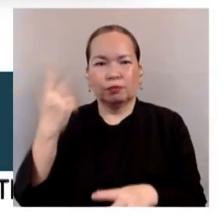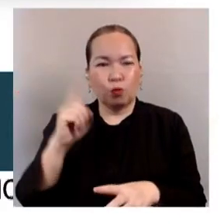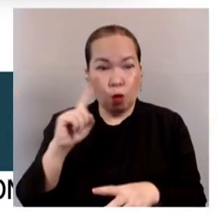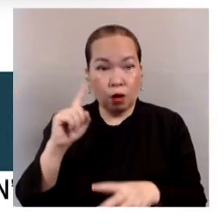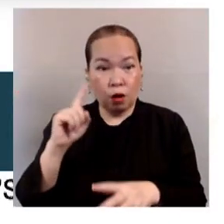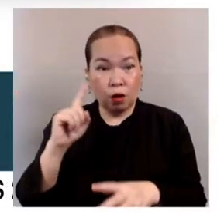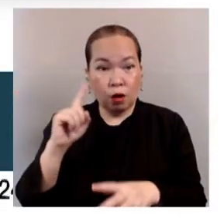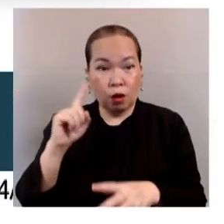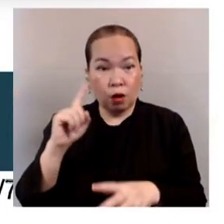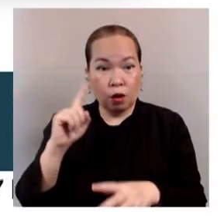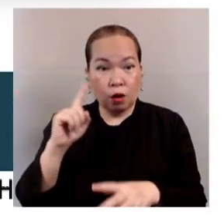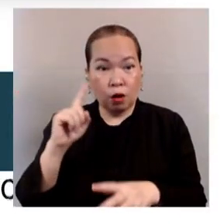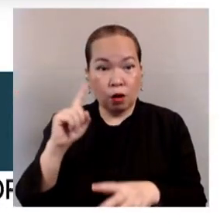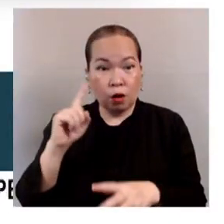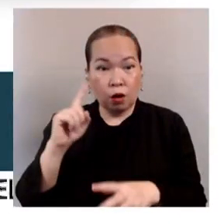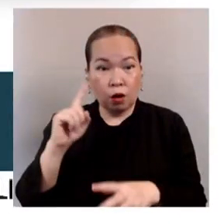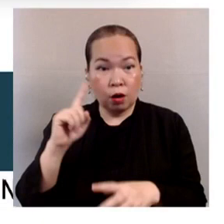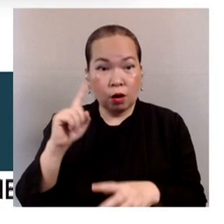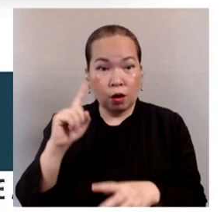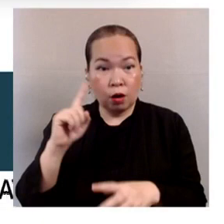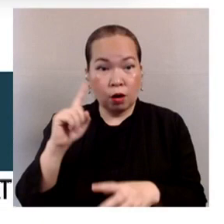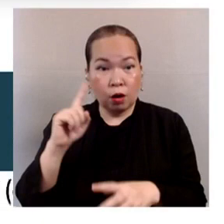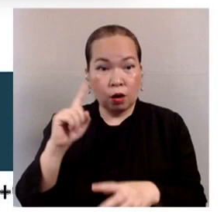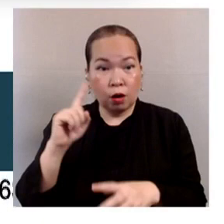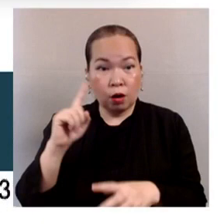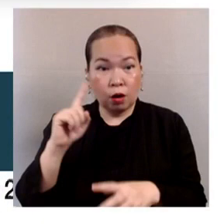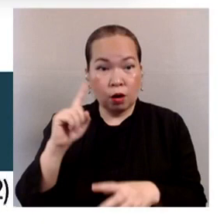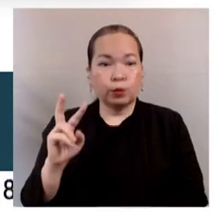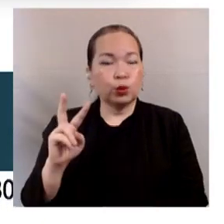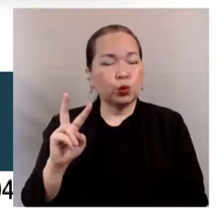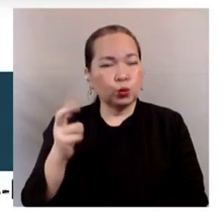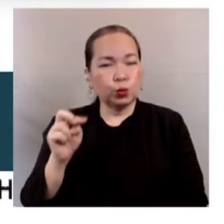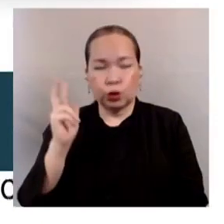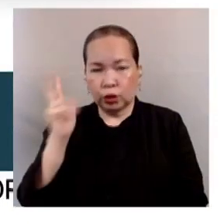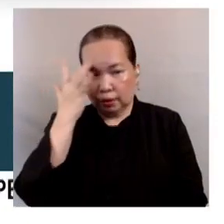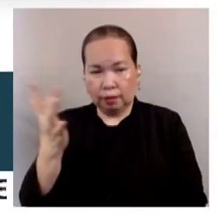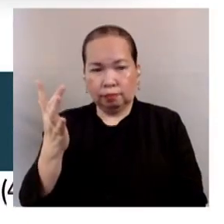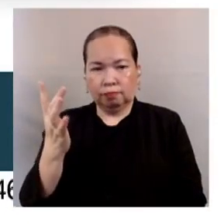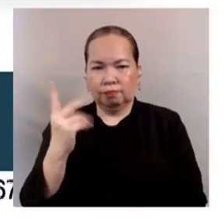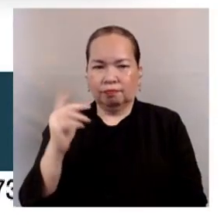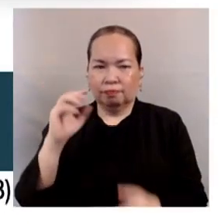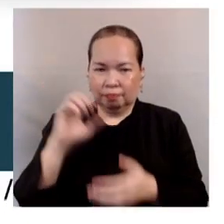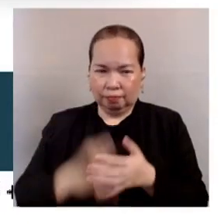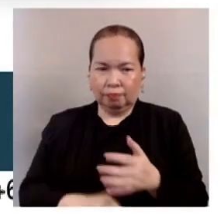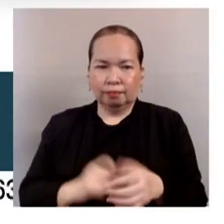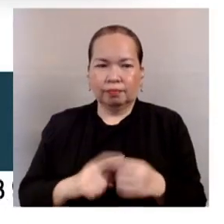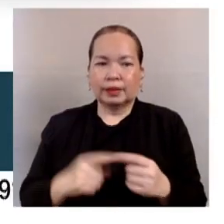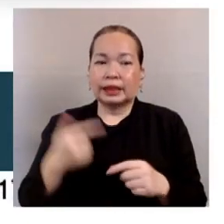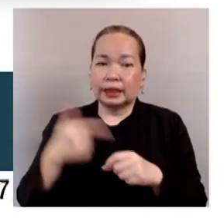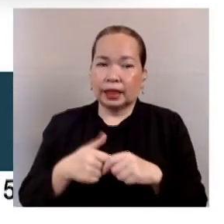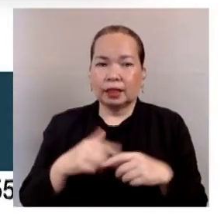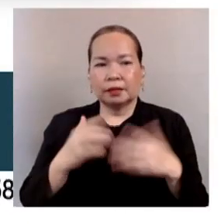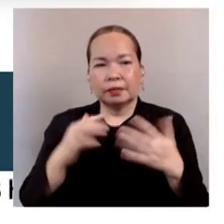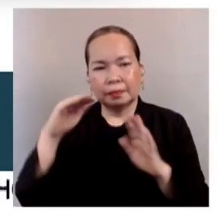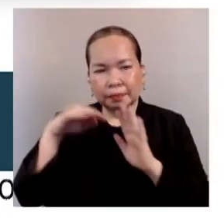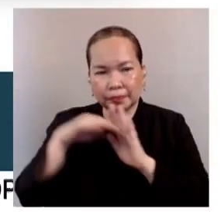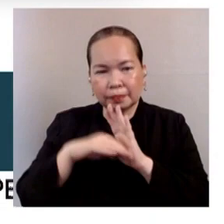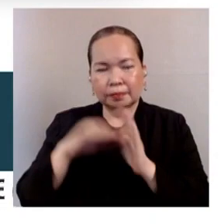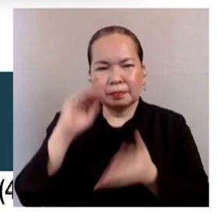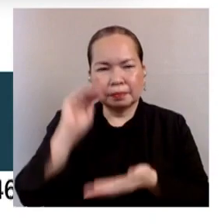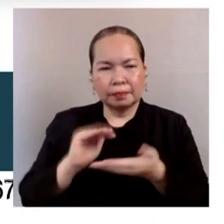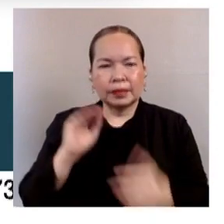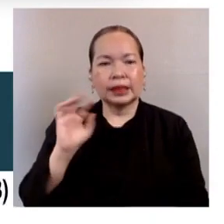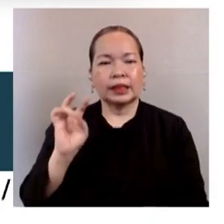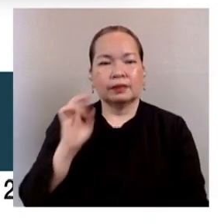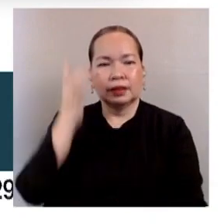prices will see a 2 peso and 30 centavo drop. Gasoline prices also set to go down by 70 centavos